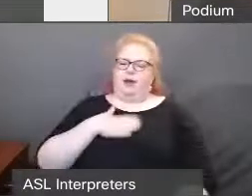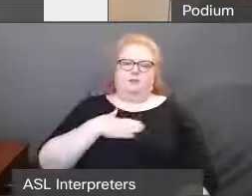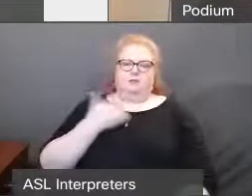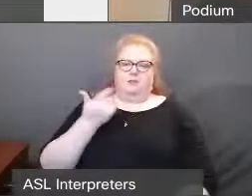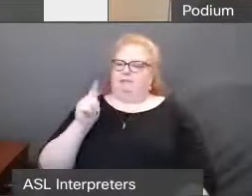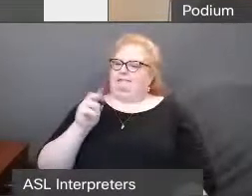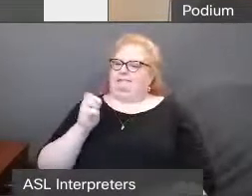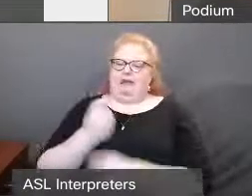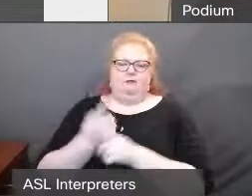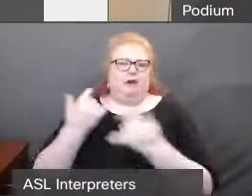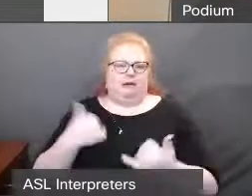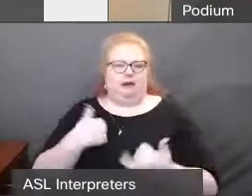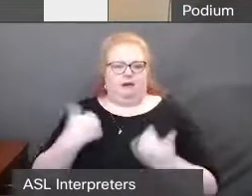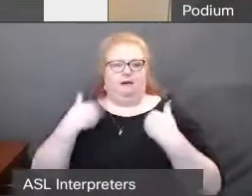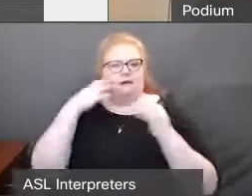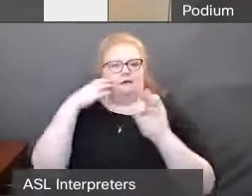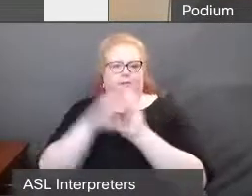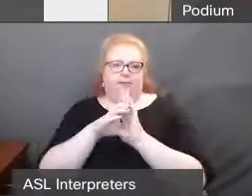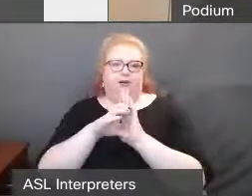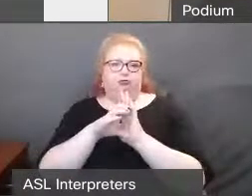of it.